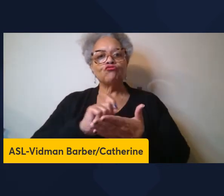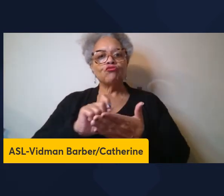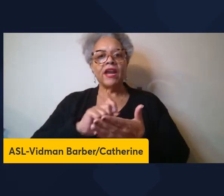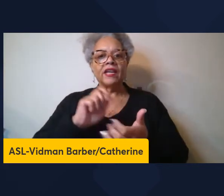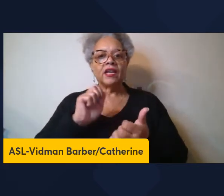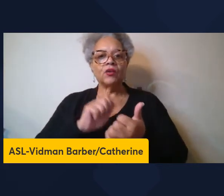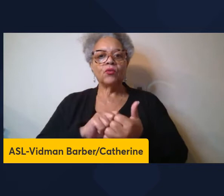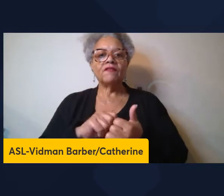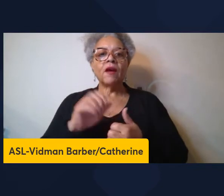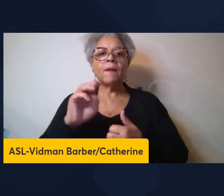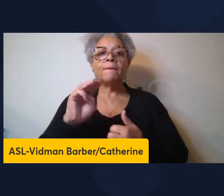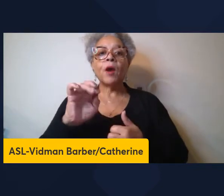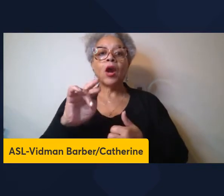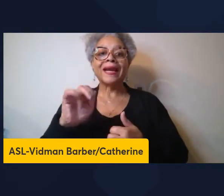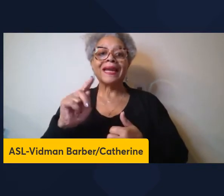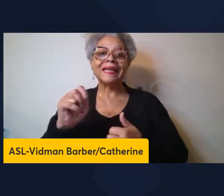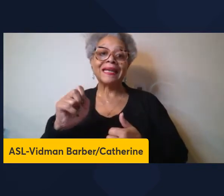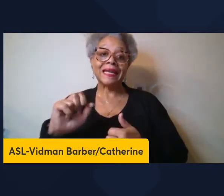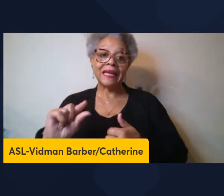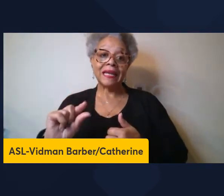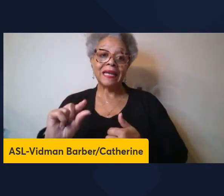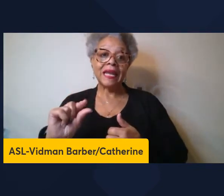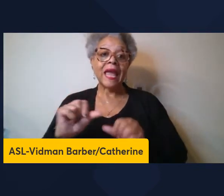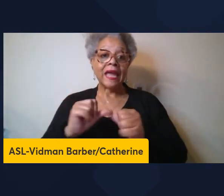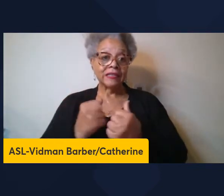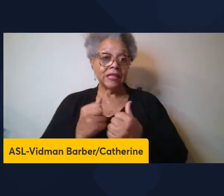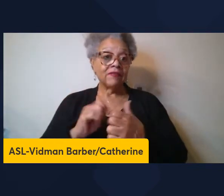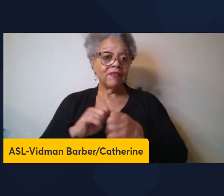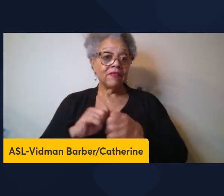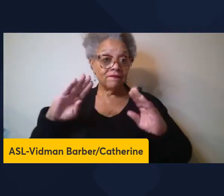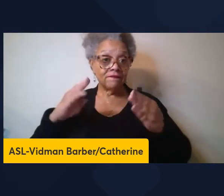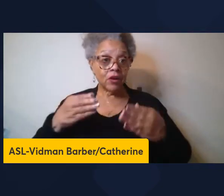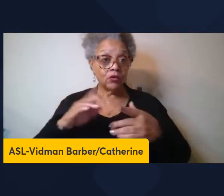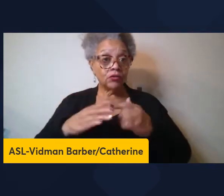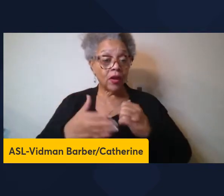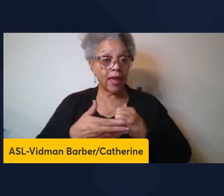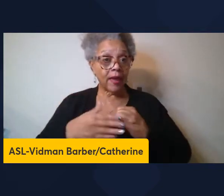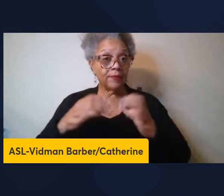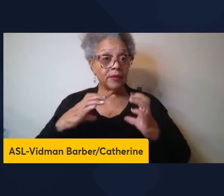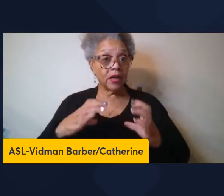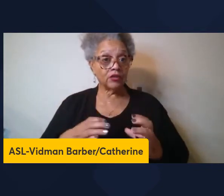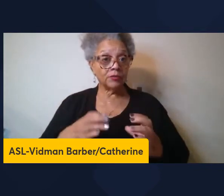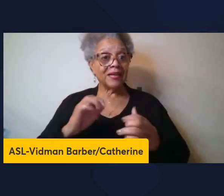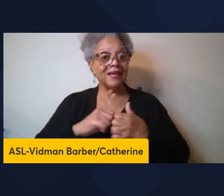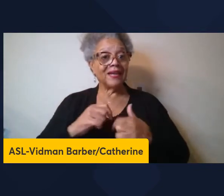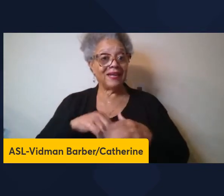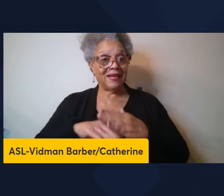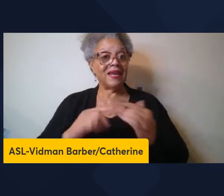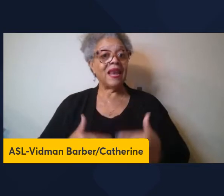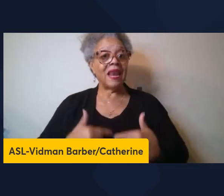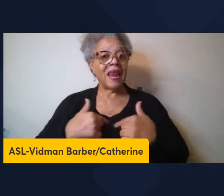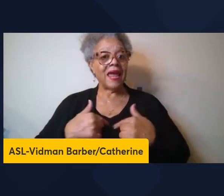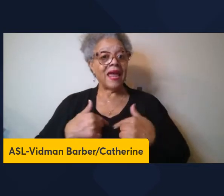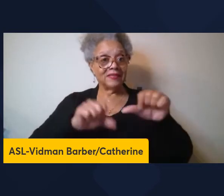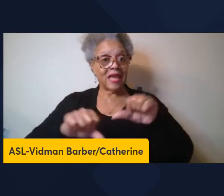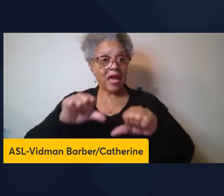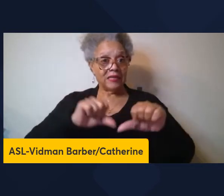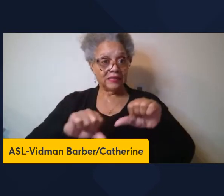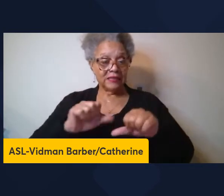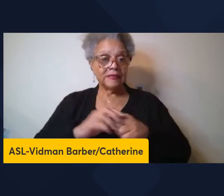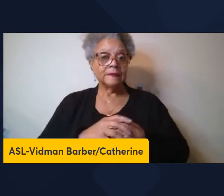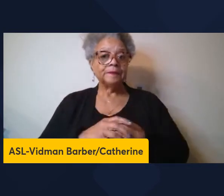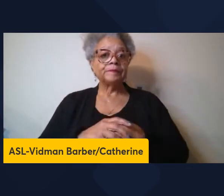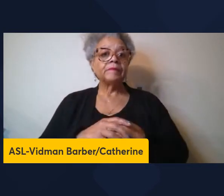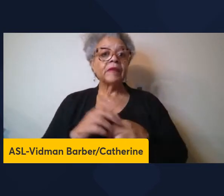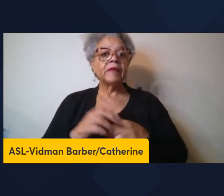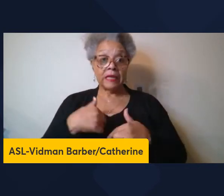marketing agency that focused on helping customers in the life sciences industry. I currently